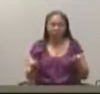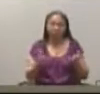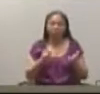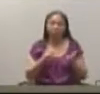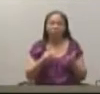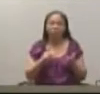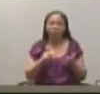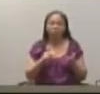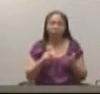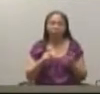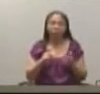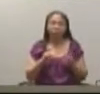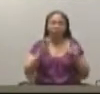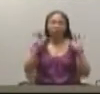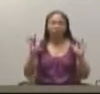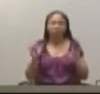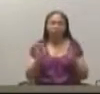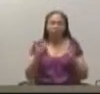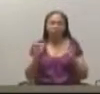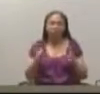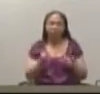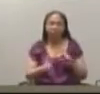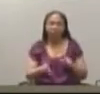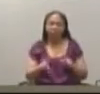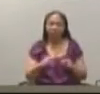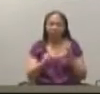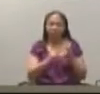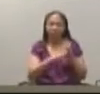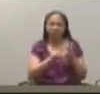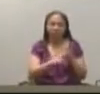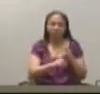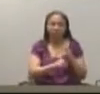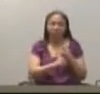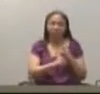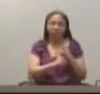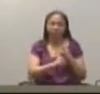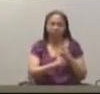To the people on the road that make you curse?